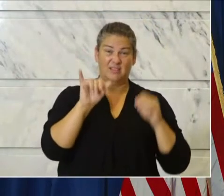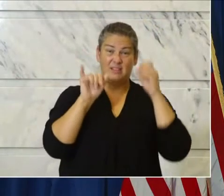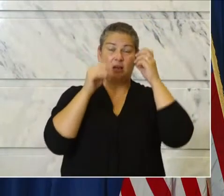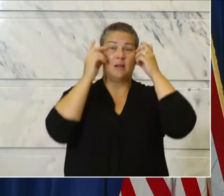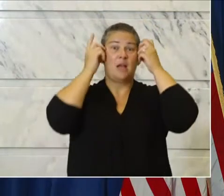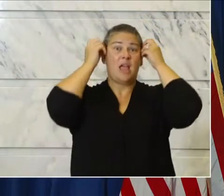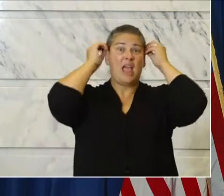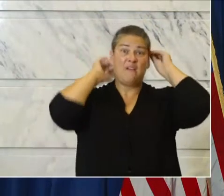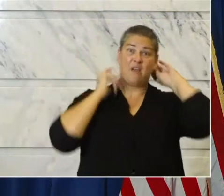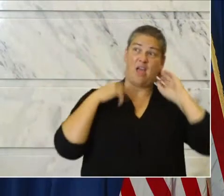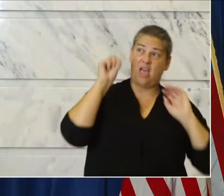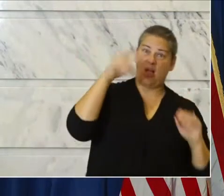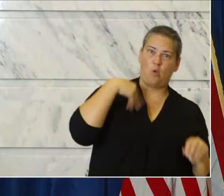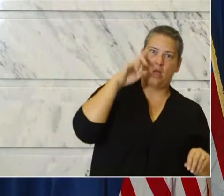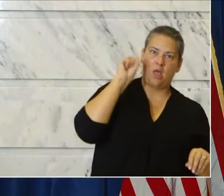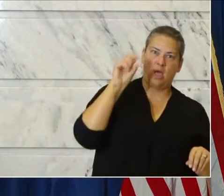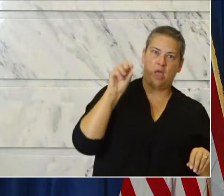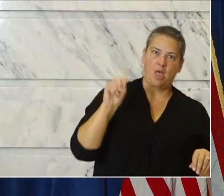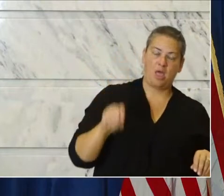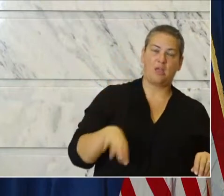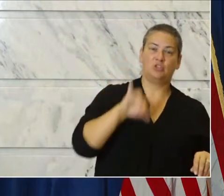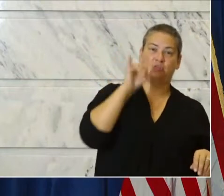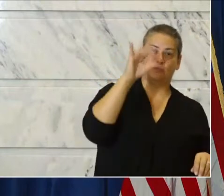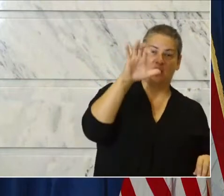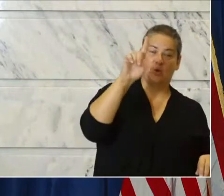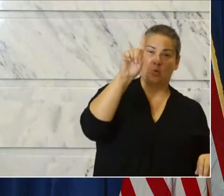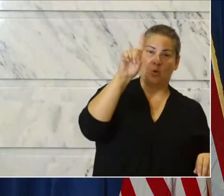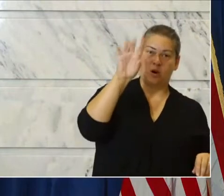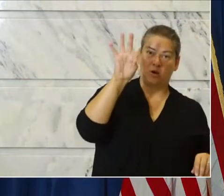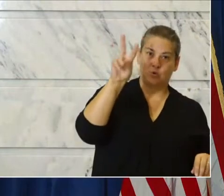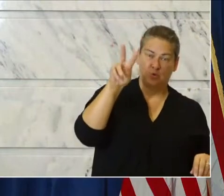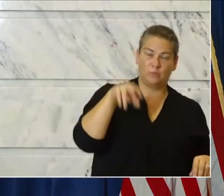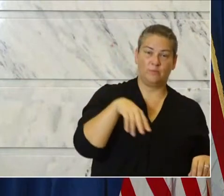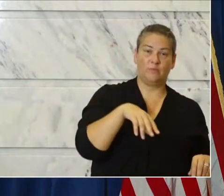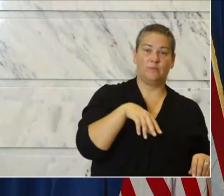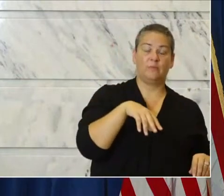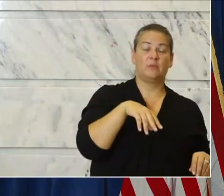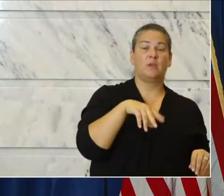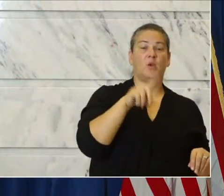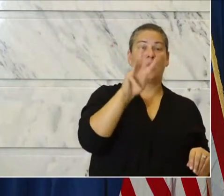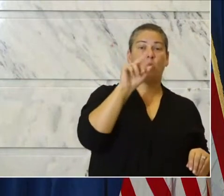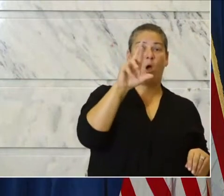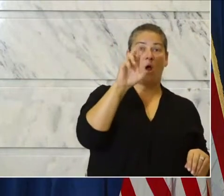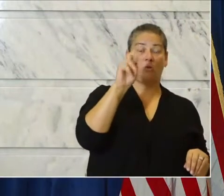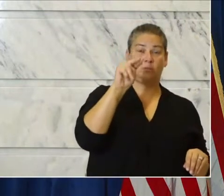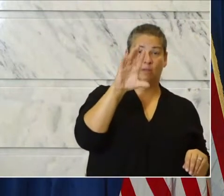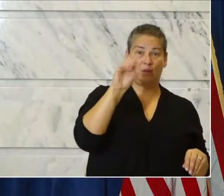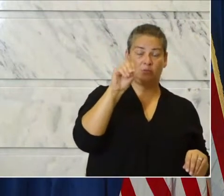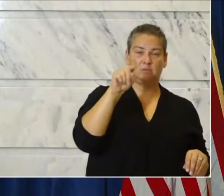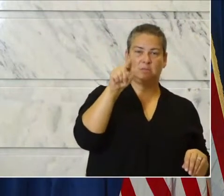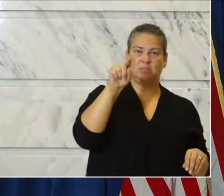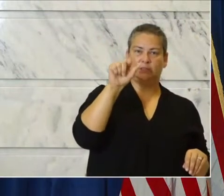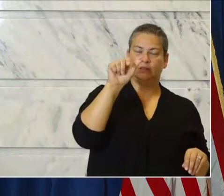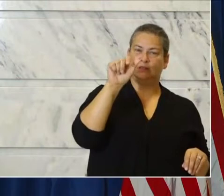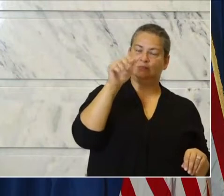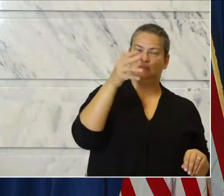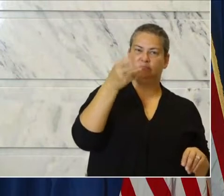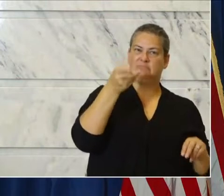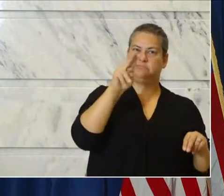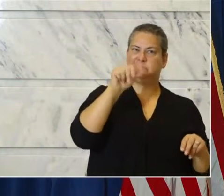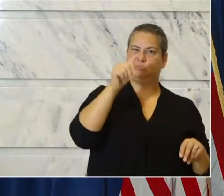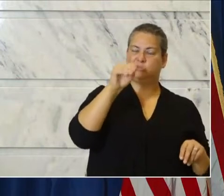to take some time. Jefferson County, 192. Warren County, almost 10% of today's